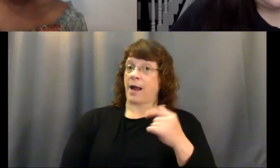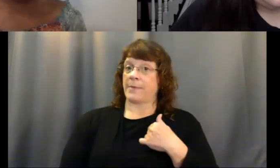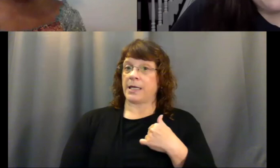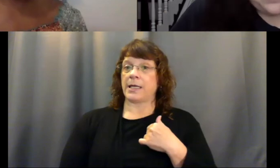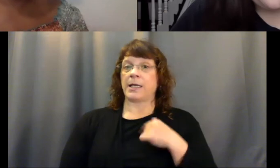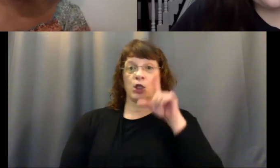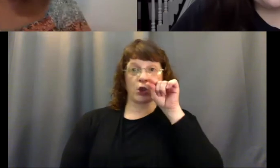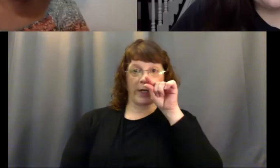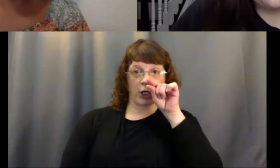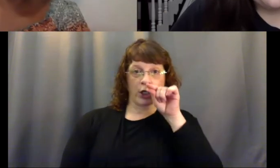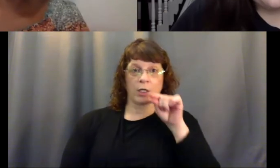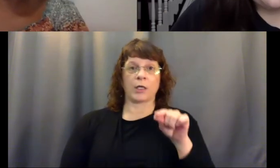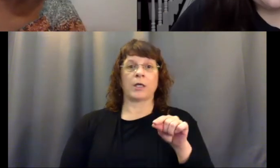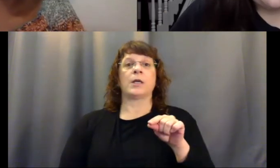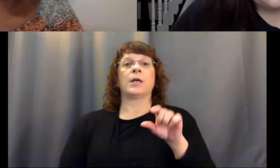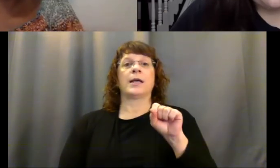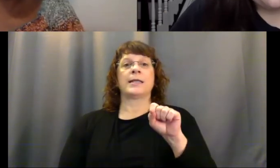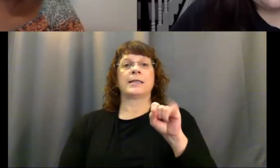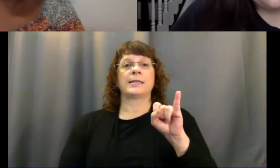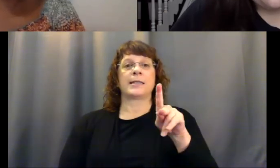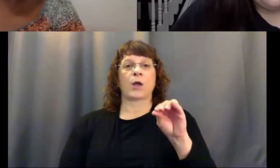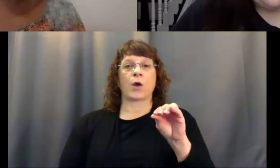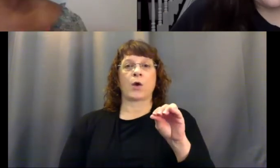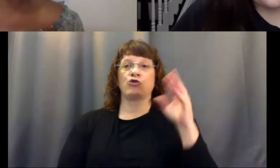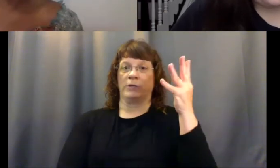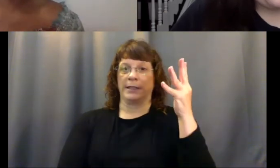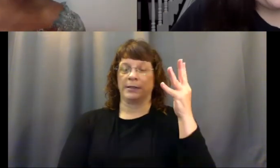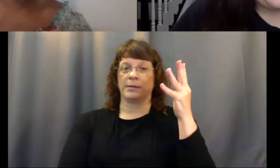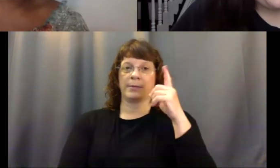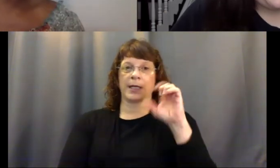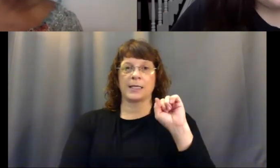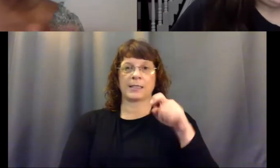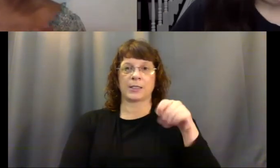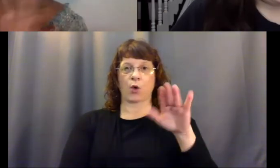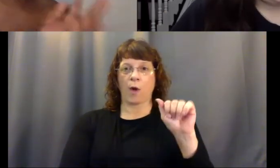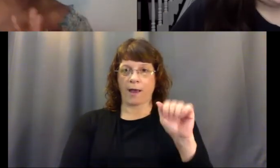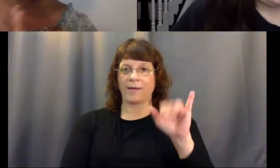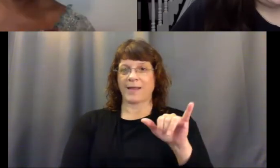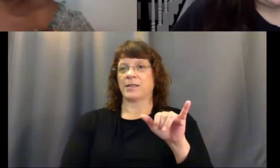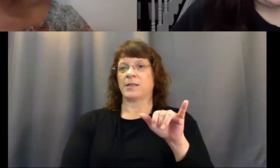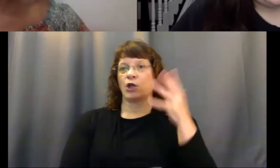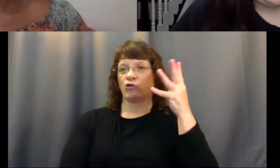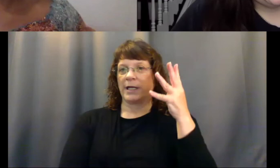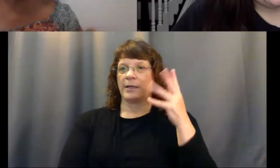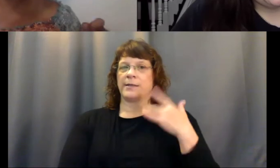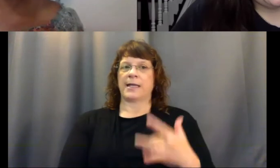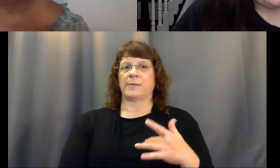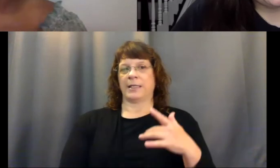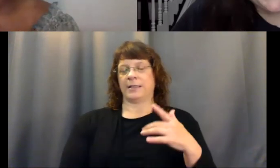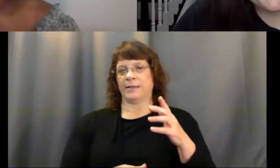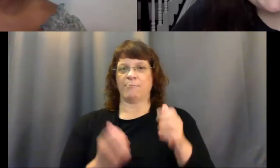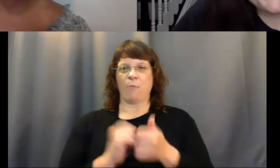Twitter at Sikotree, Siko tree, because Sequoia is a tree and tree is usually in most of my